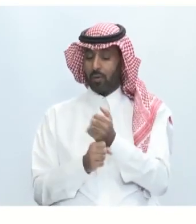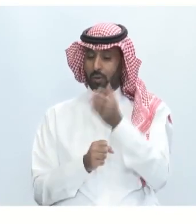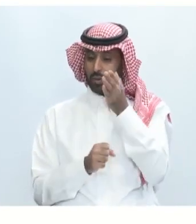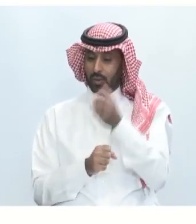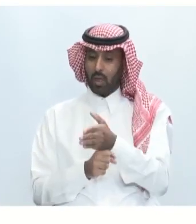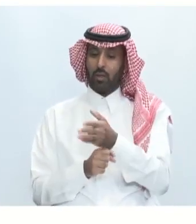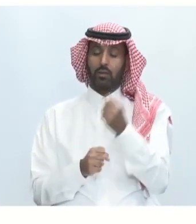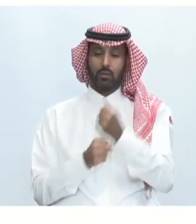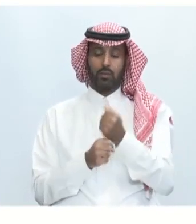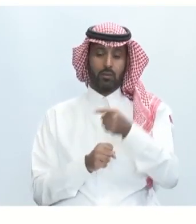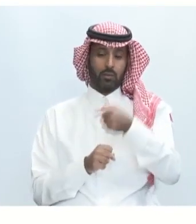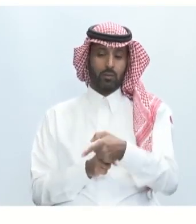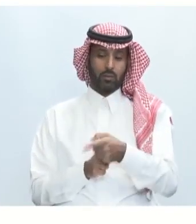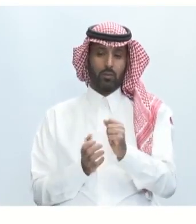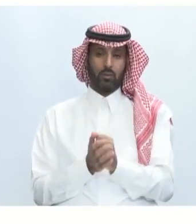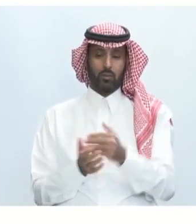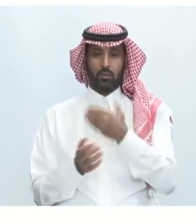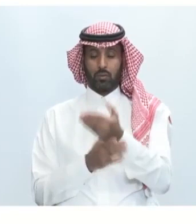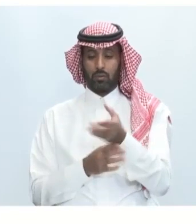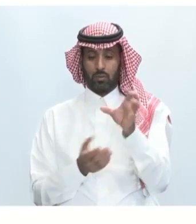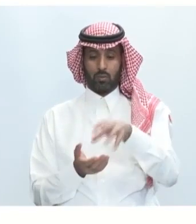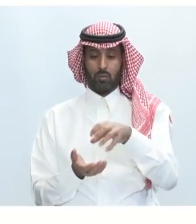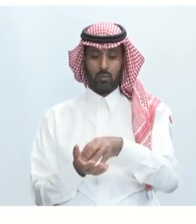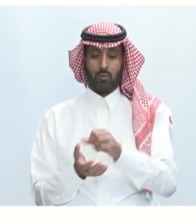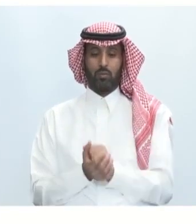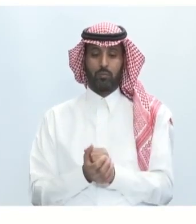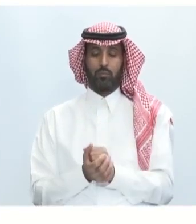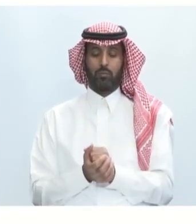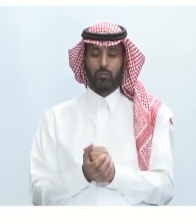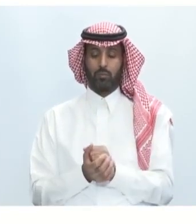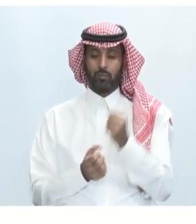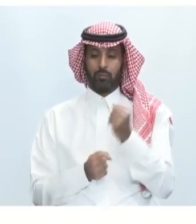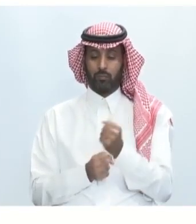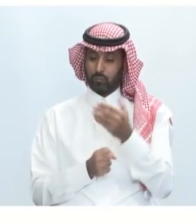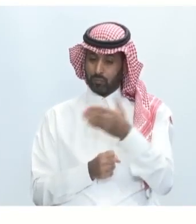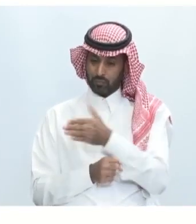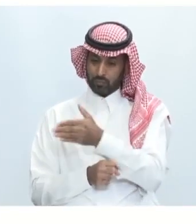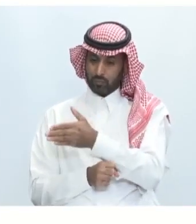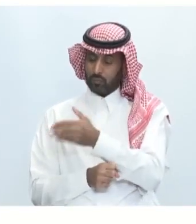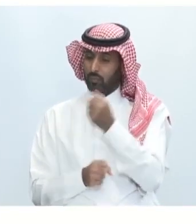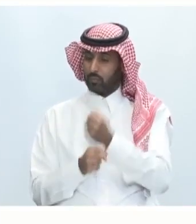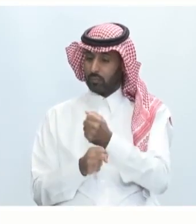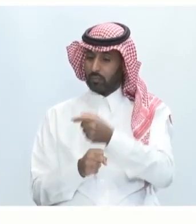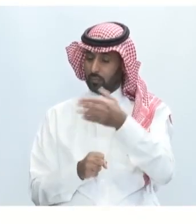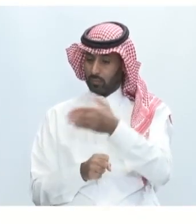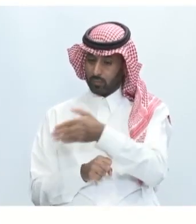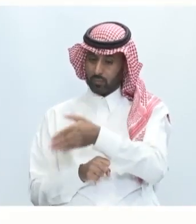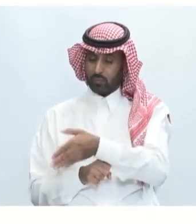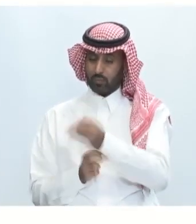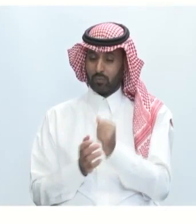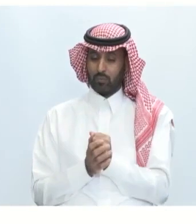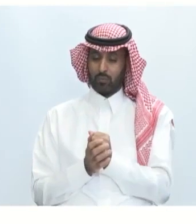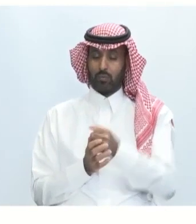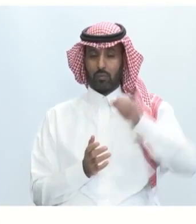object and the use of the preposition. So the indirect object here, the indirect object